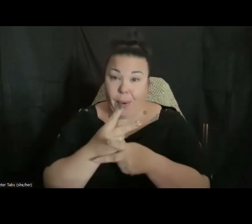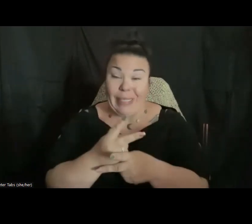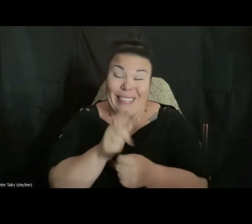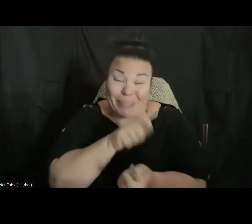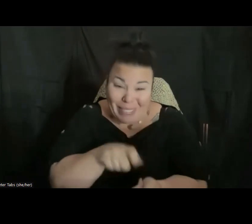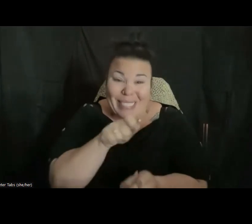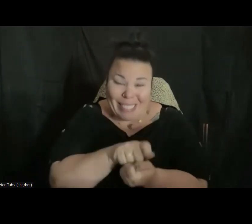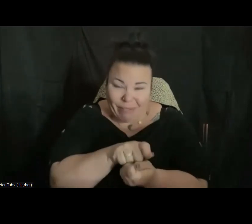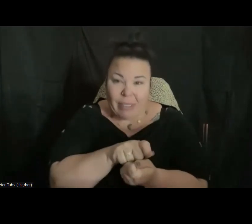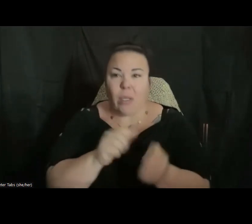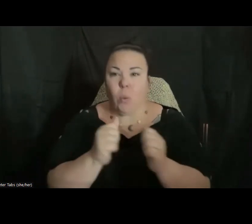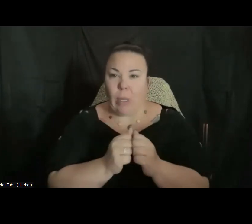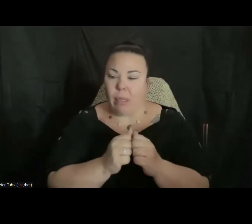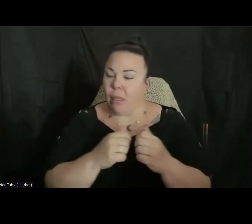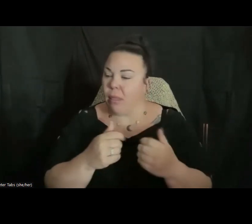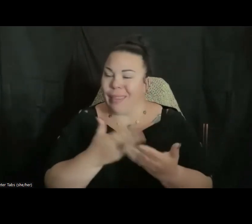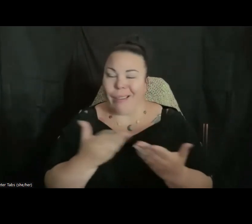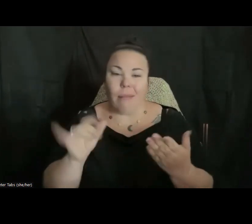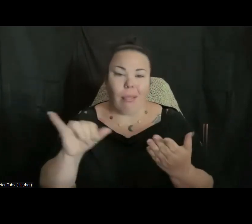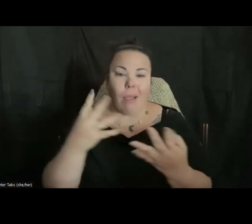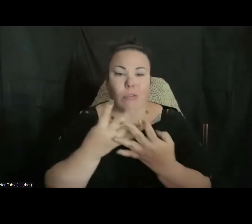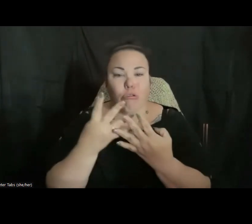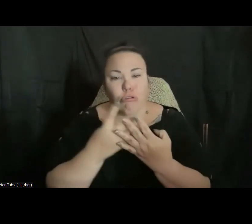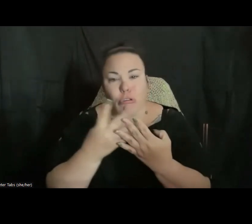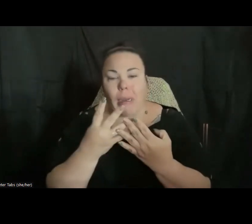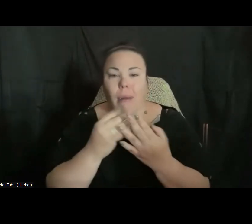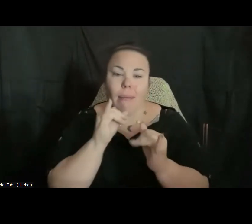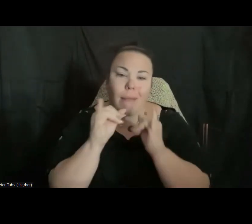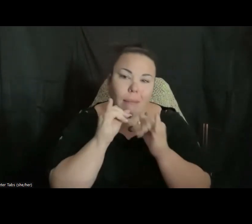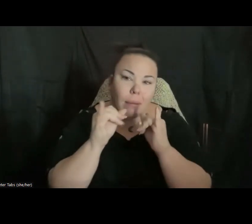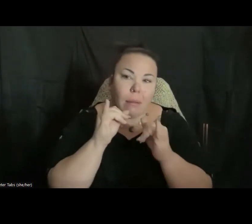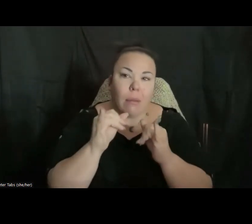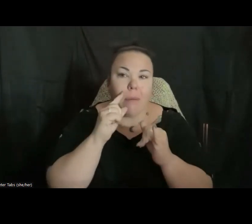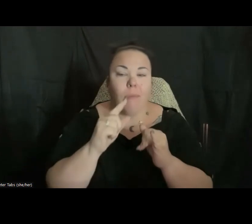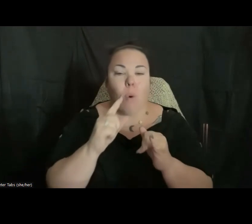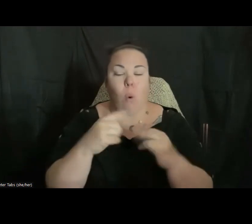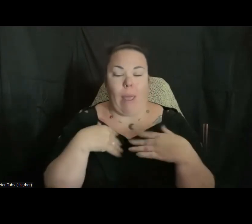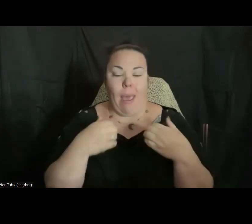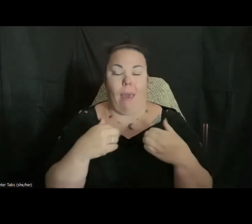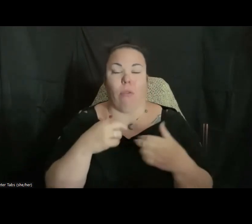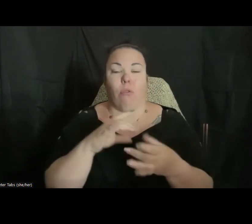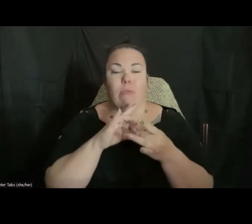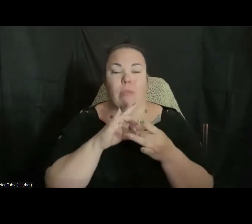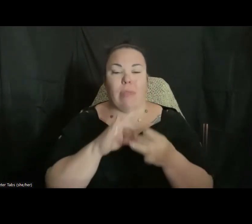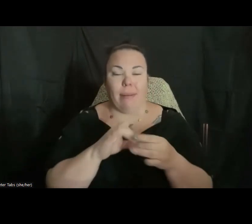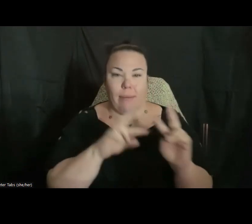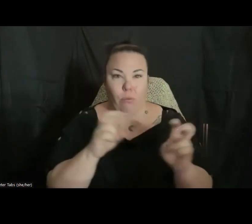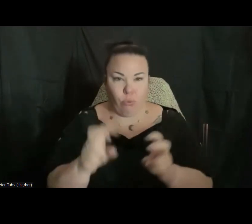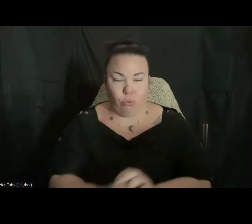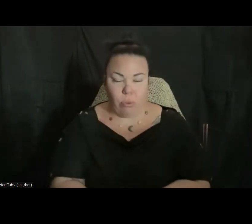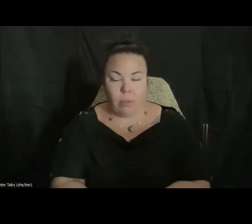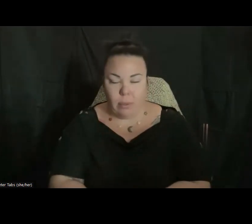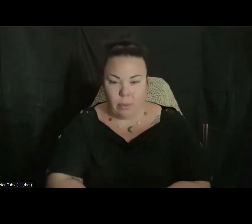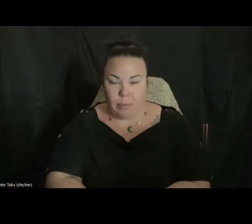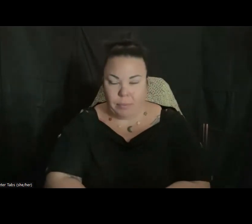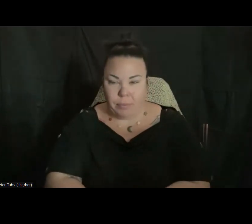specifically, doing things like screening for different health-related issues with the survivors that we are serving. And I'm sure it's